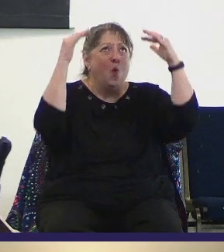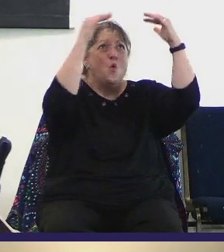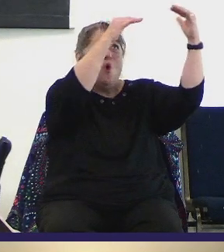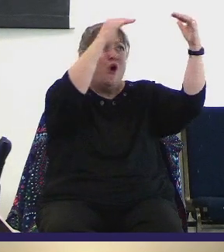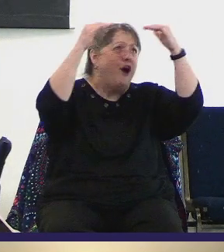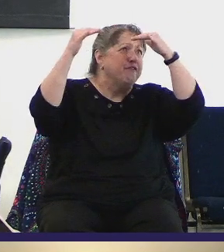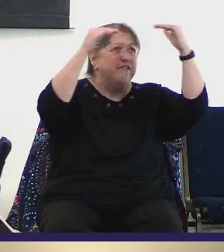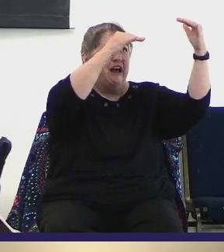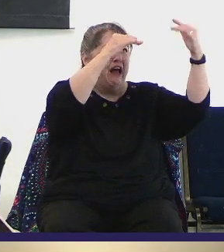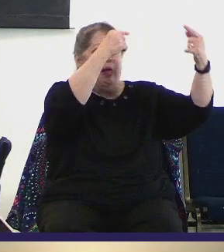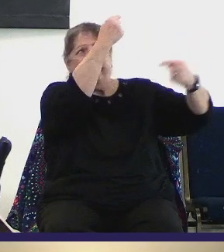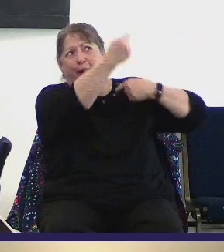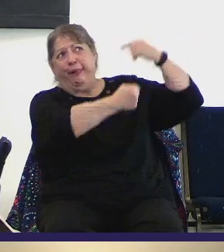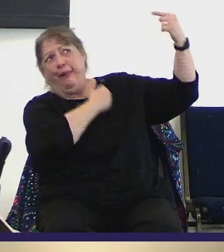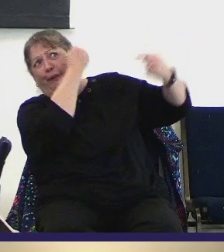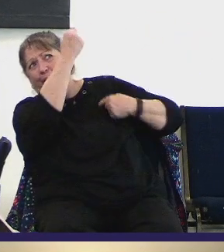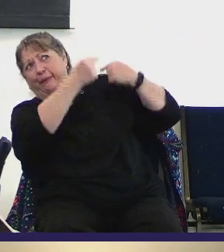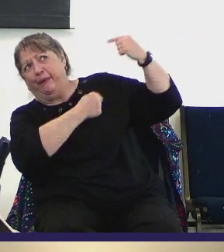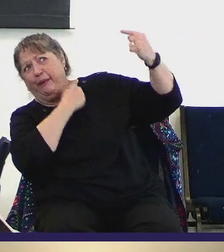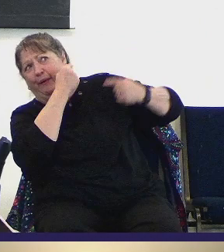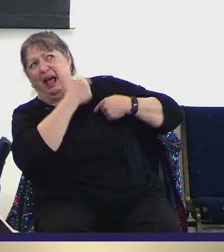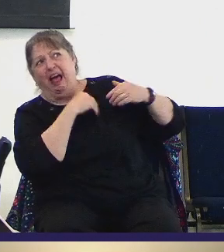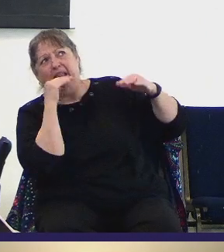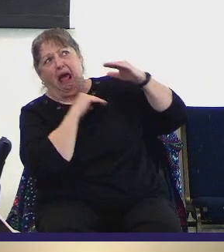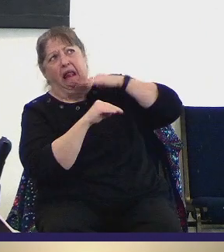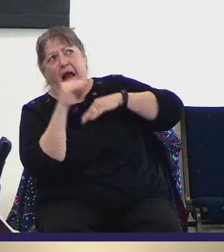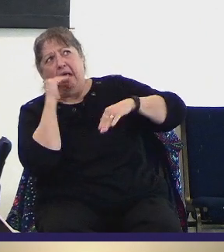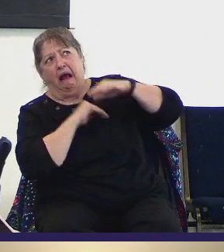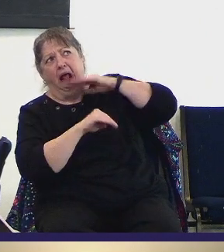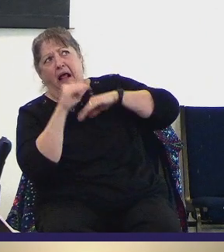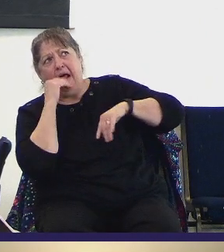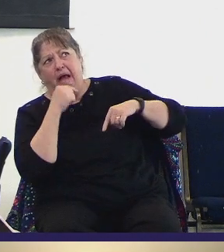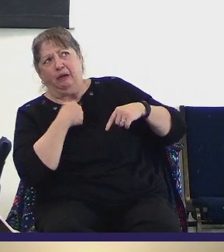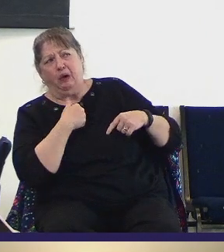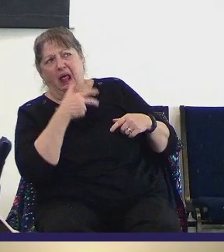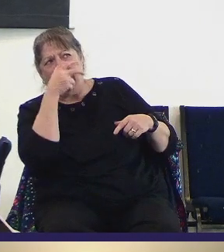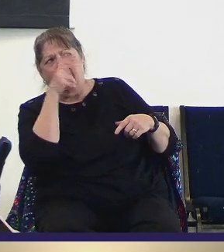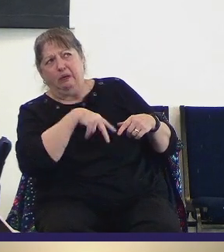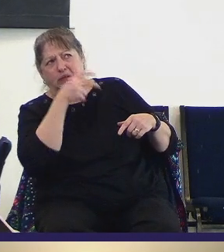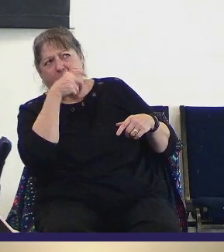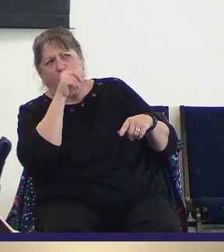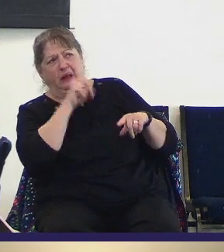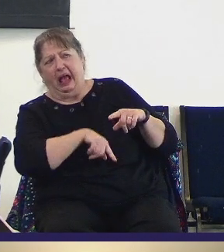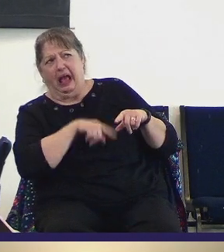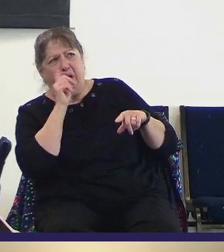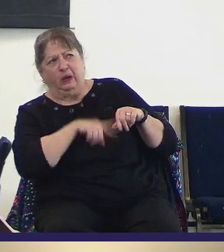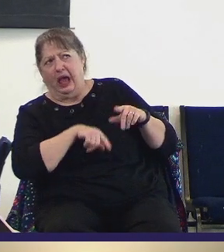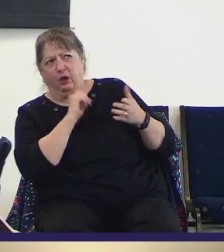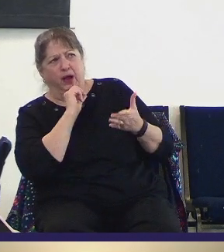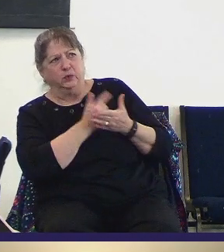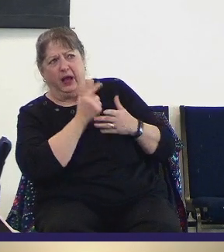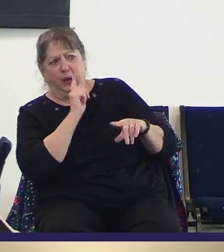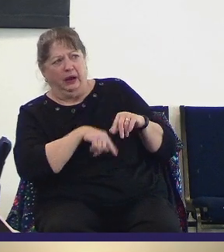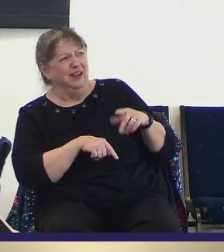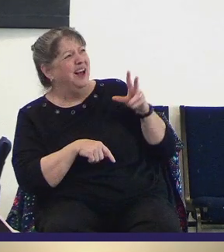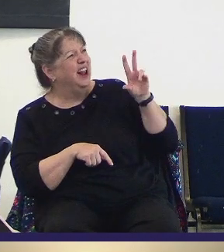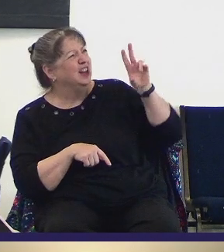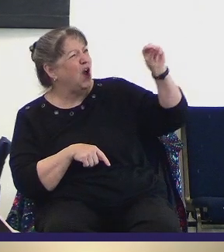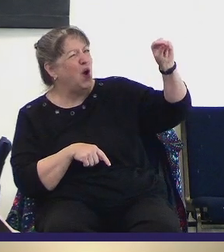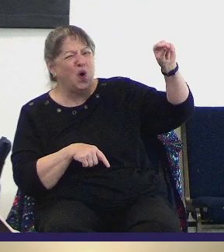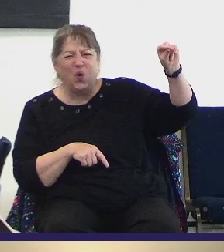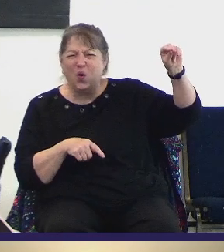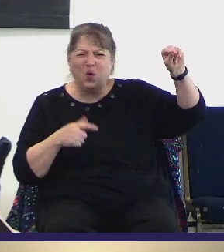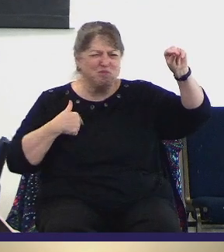enemy was attacking me and lying to me, telling me that I was not going to be able to finish this, I felt